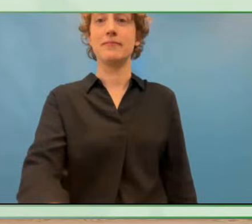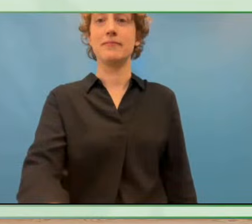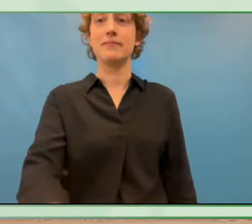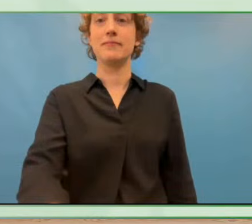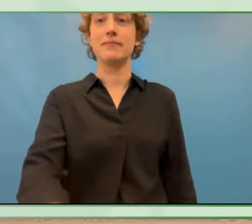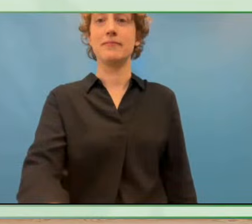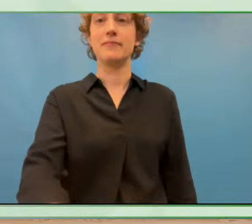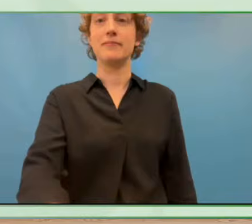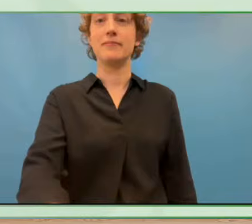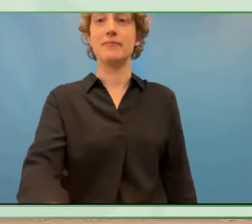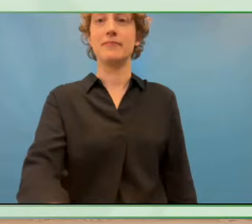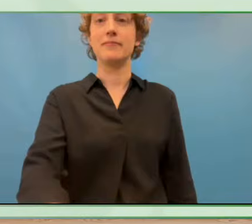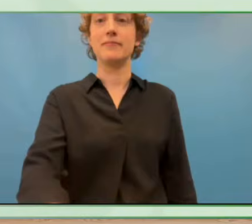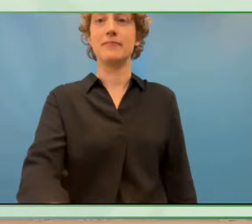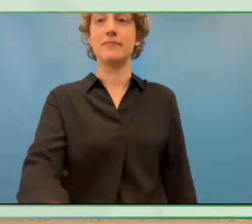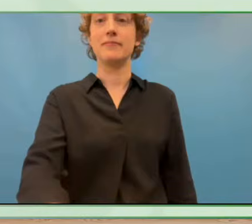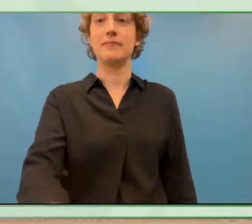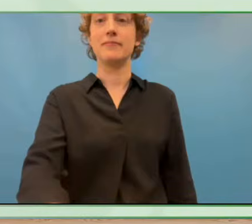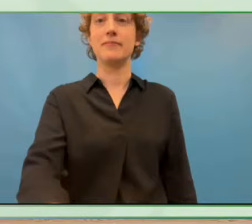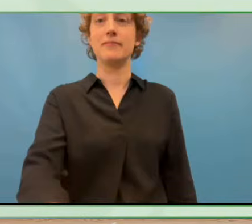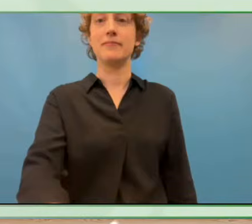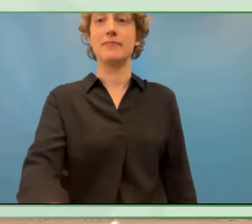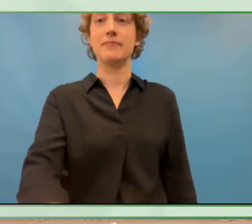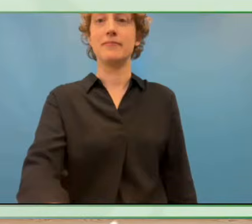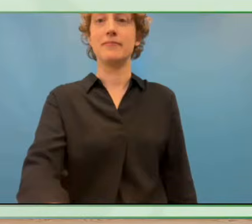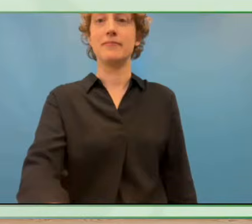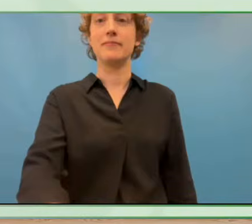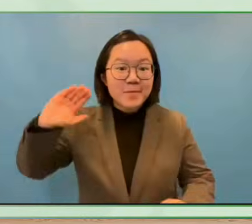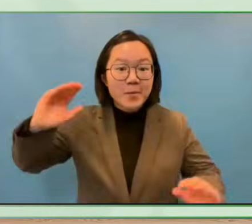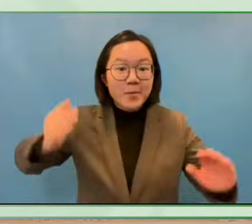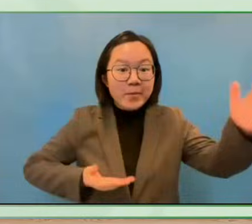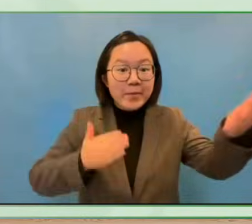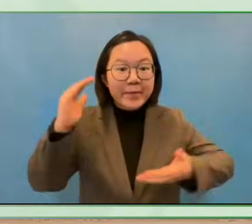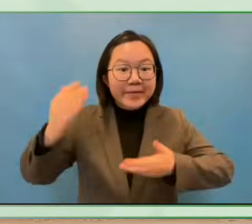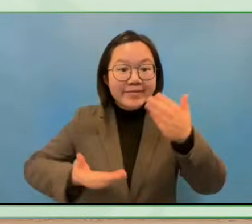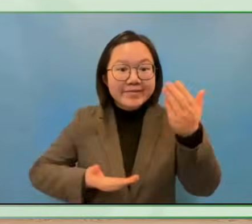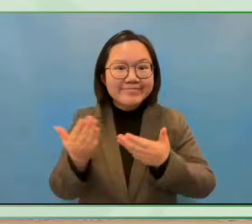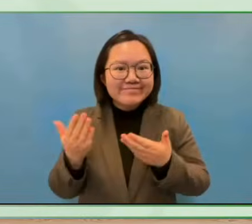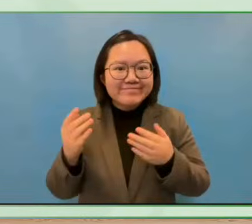So hello and welcome to this fireside chat.